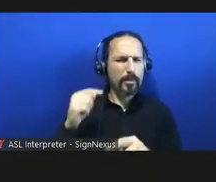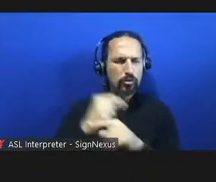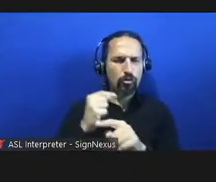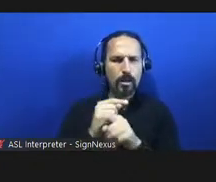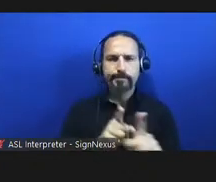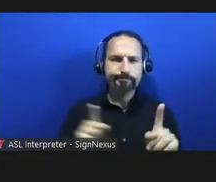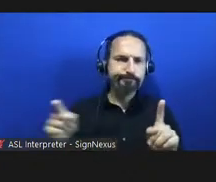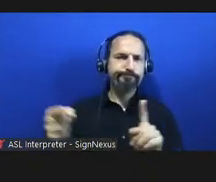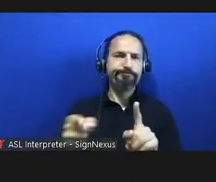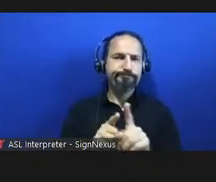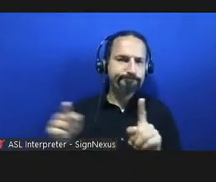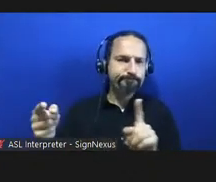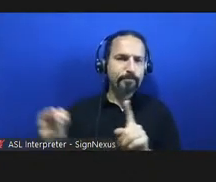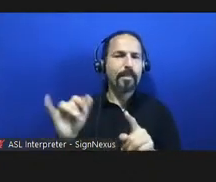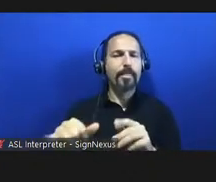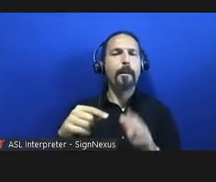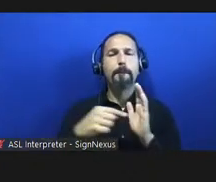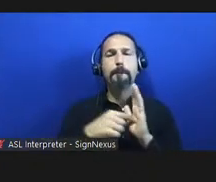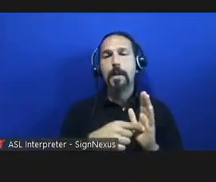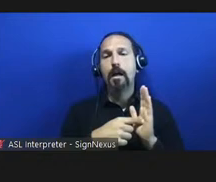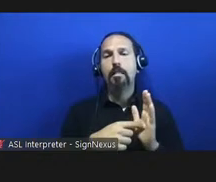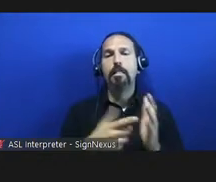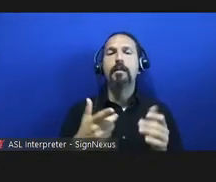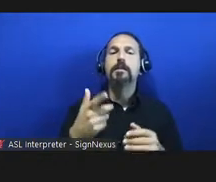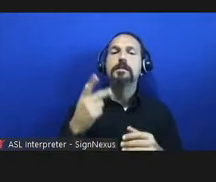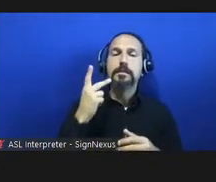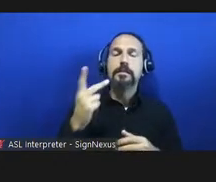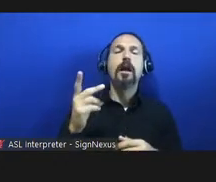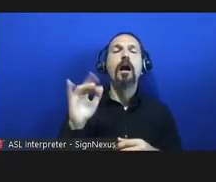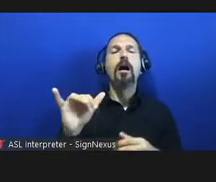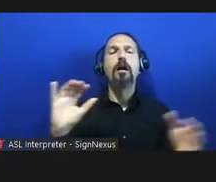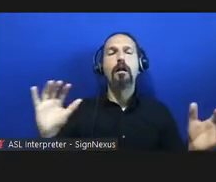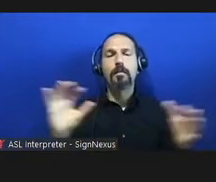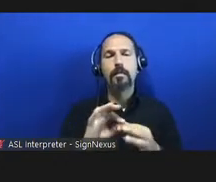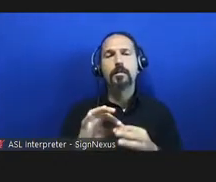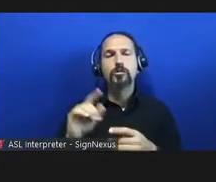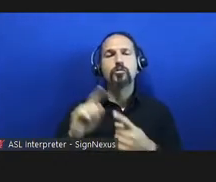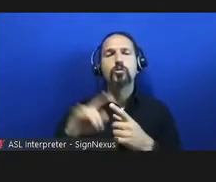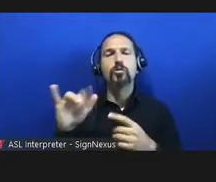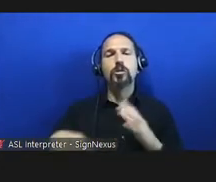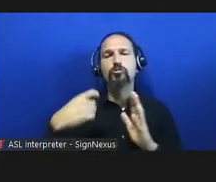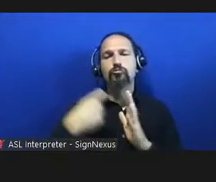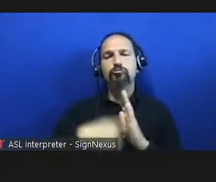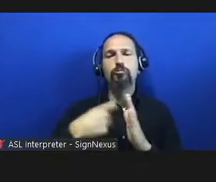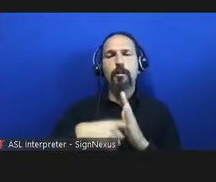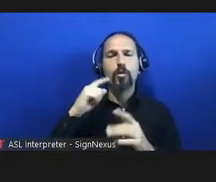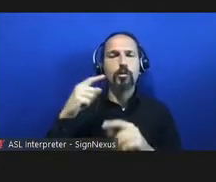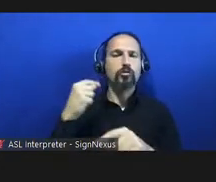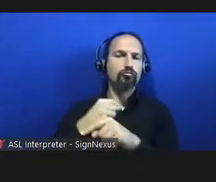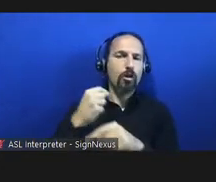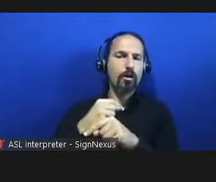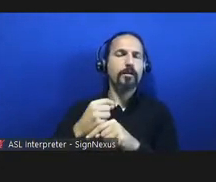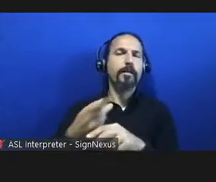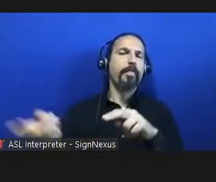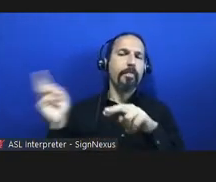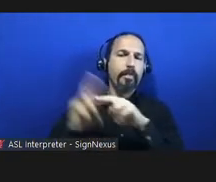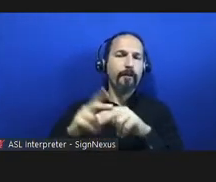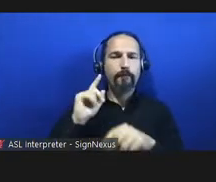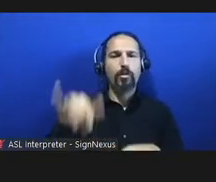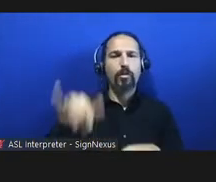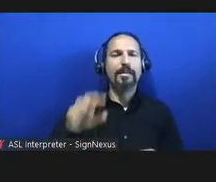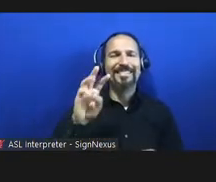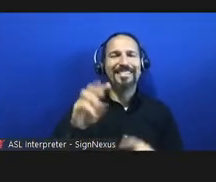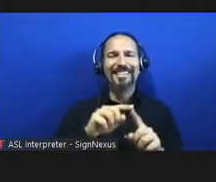diverting in the modeling we found that the extent of the diversions was linked to the truck toll and price differential in the initial six